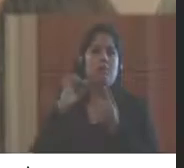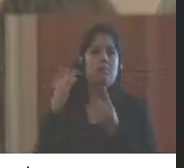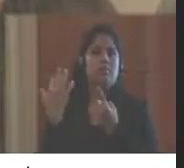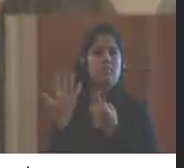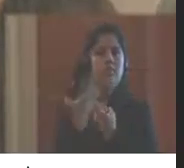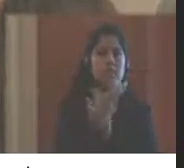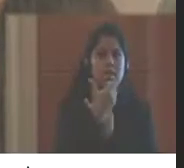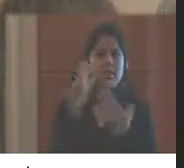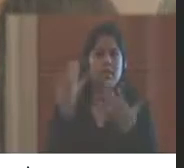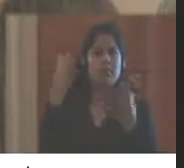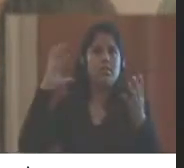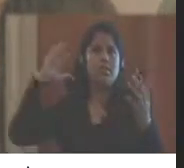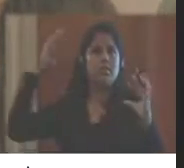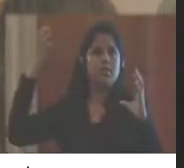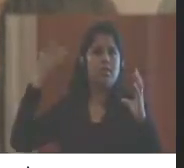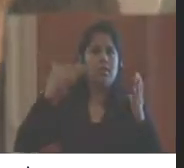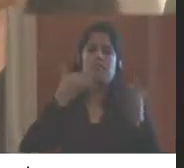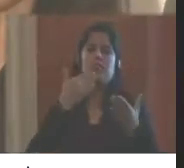well-integrated topic.